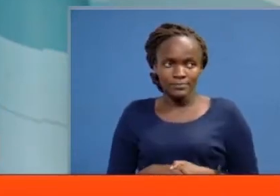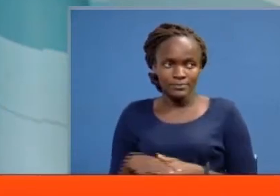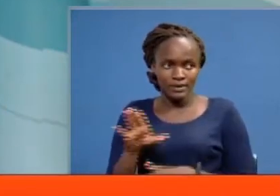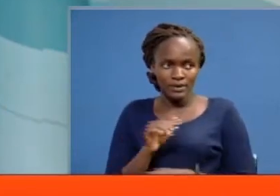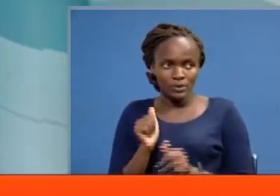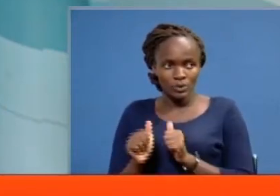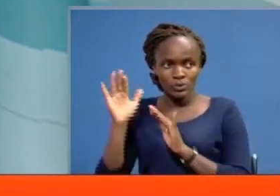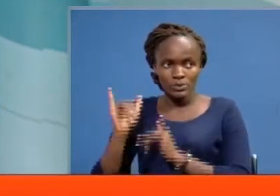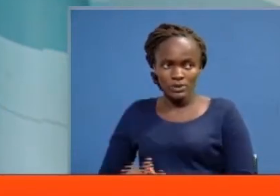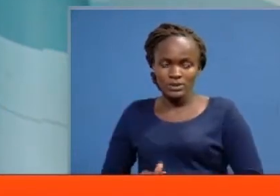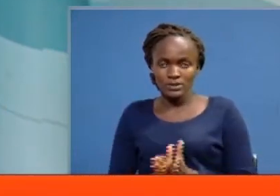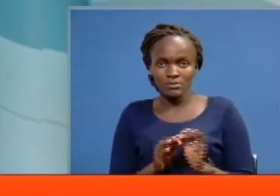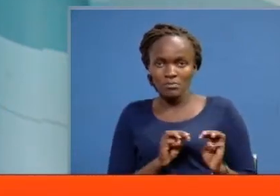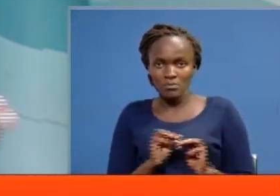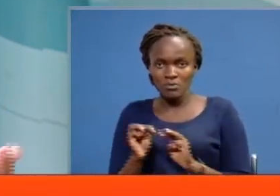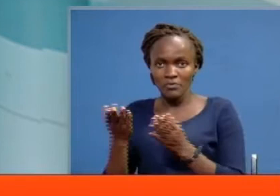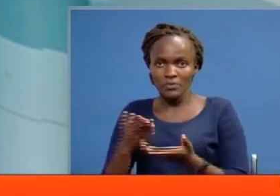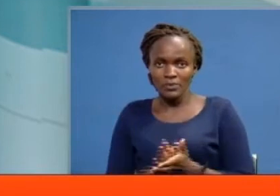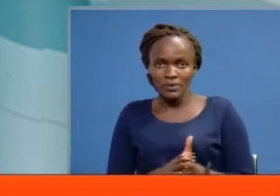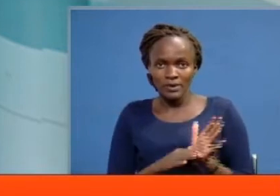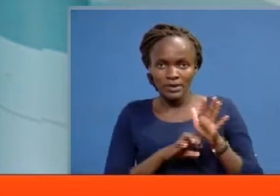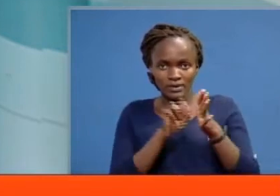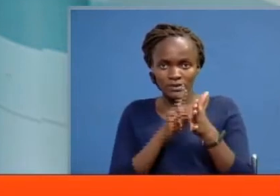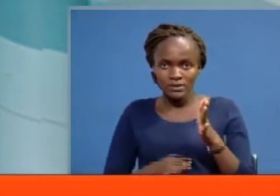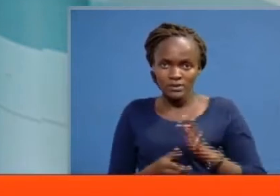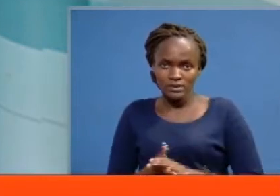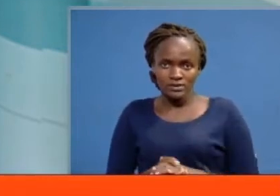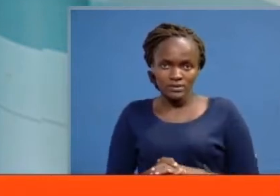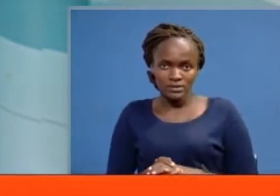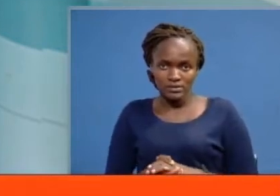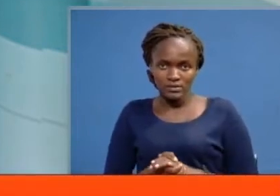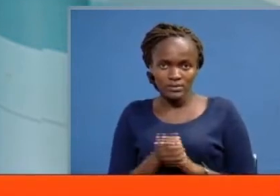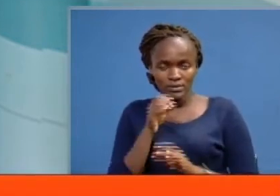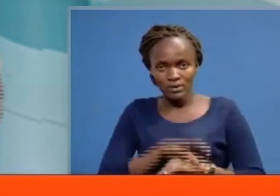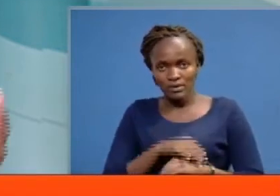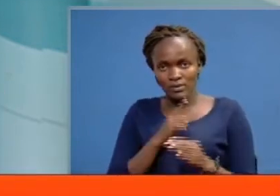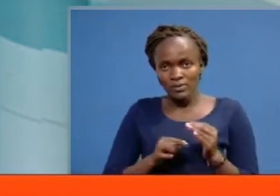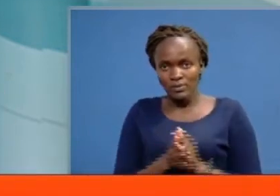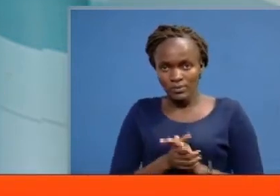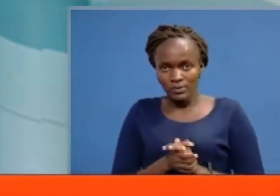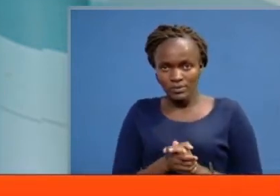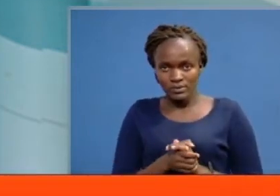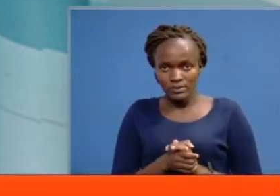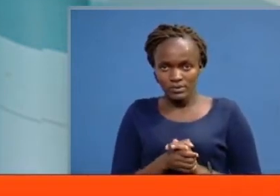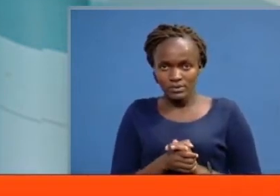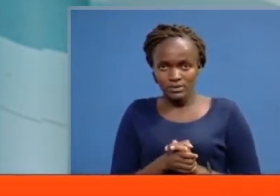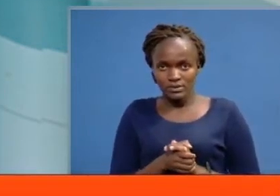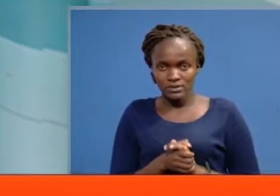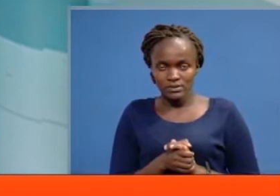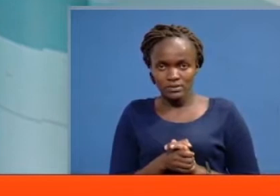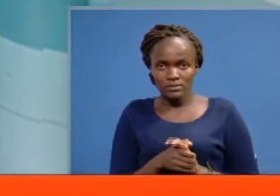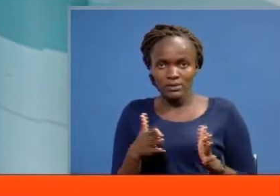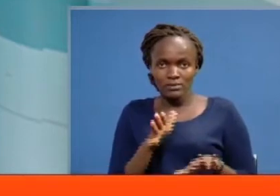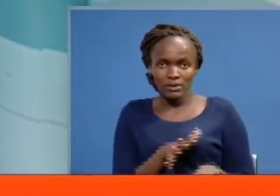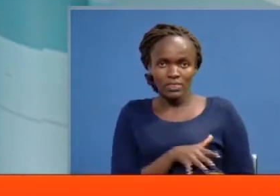you're in is moving towards. For example, is it acquiring digital transformation, or is it